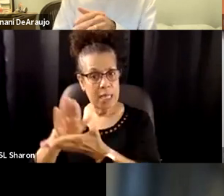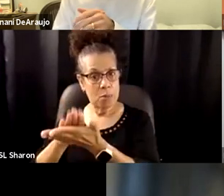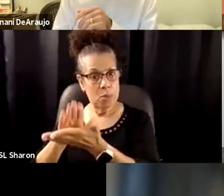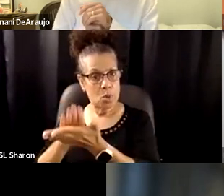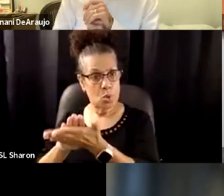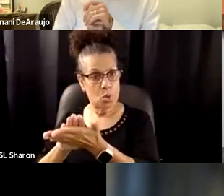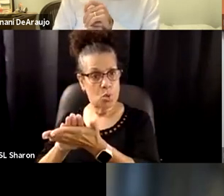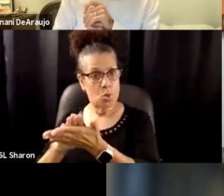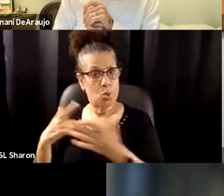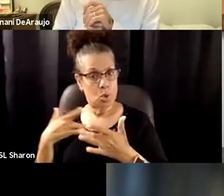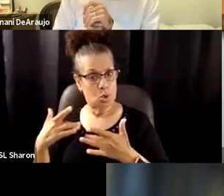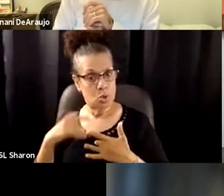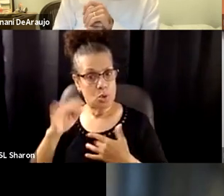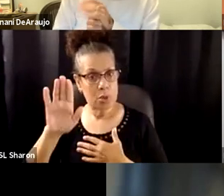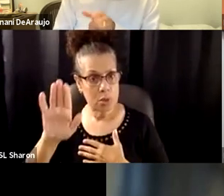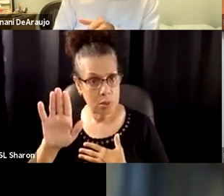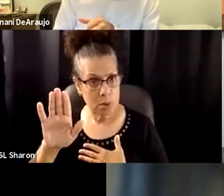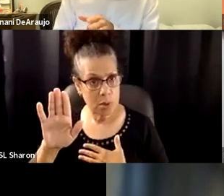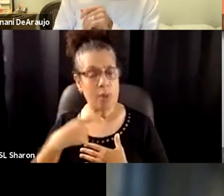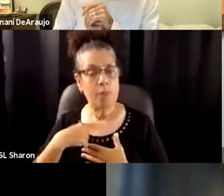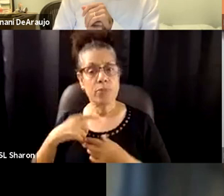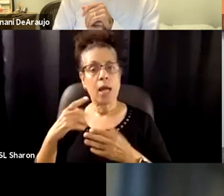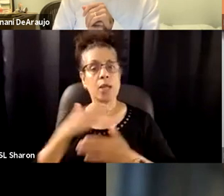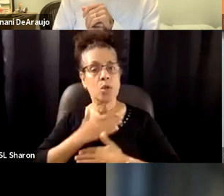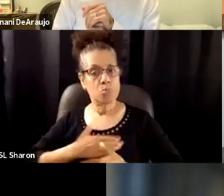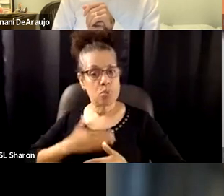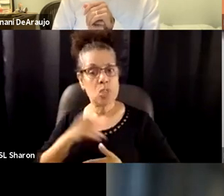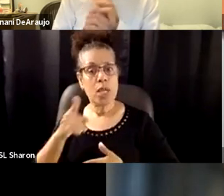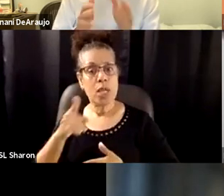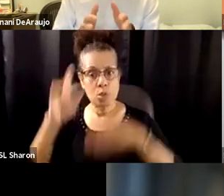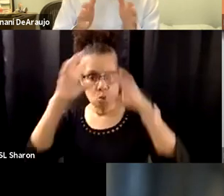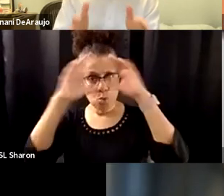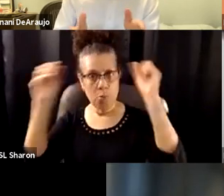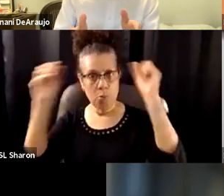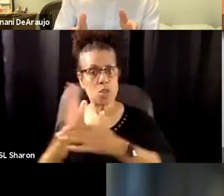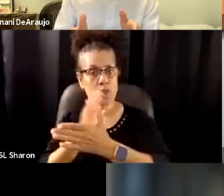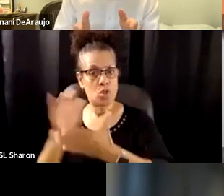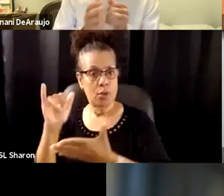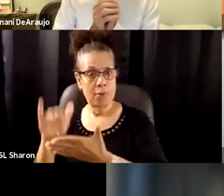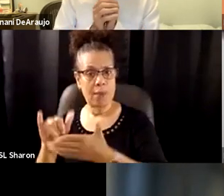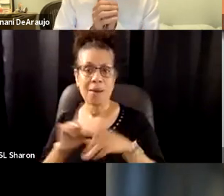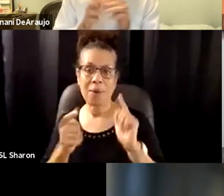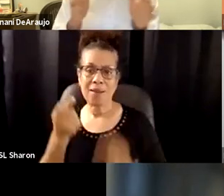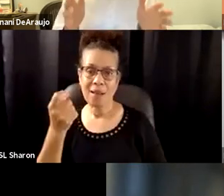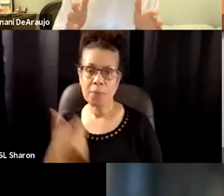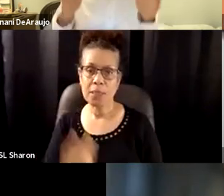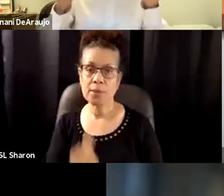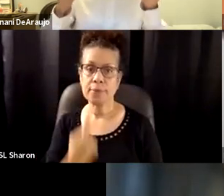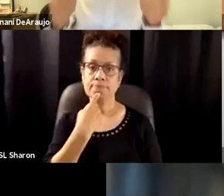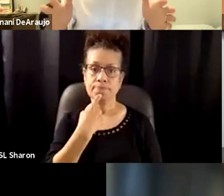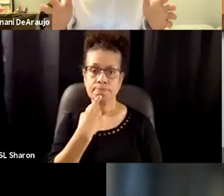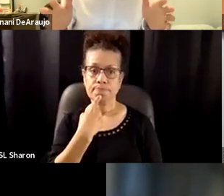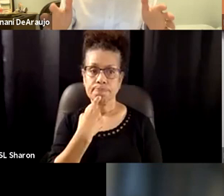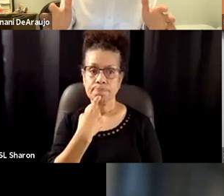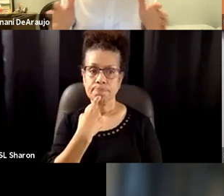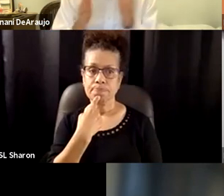i i appreciate the superintendent noting that i do want to say that i am disappointed again